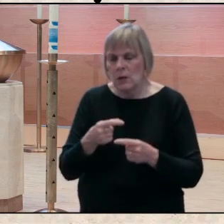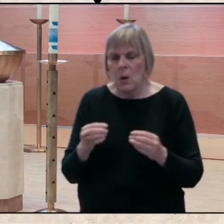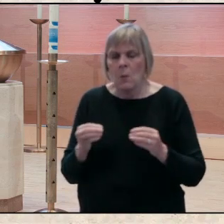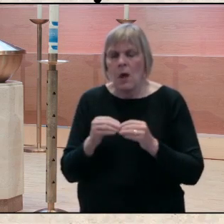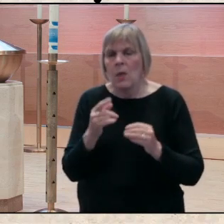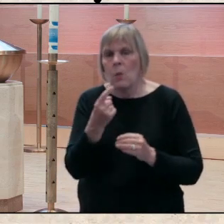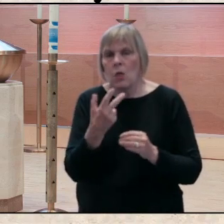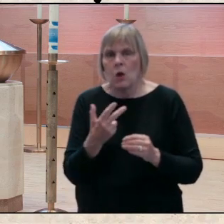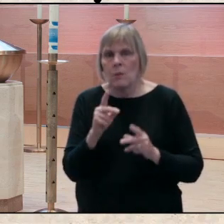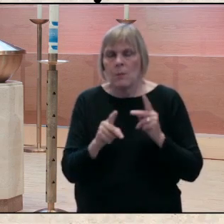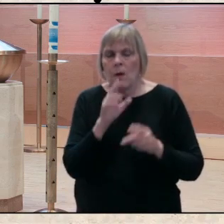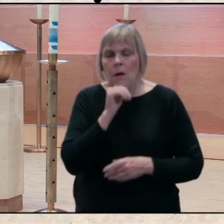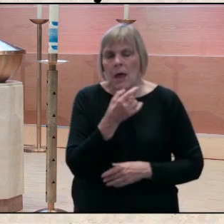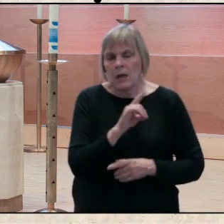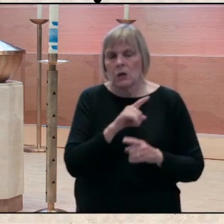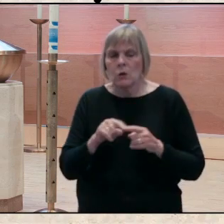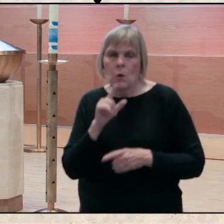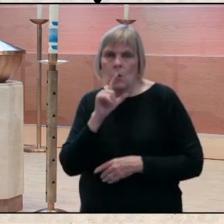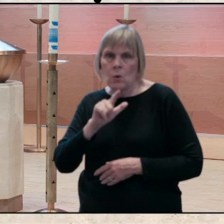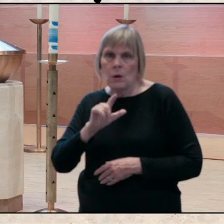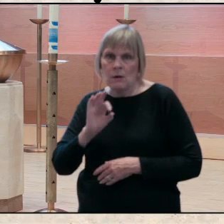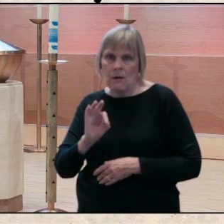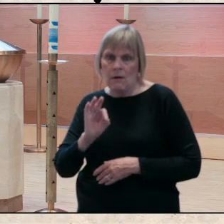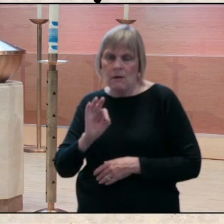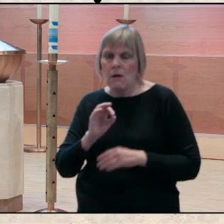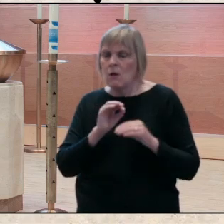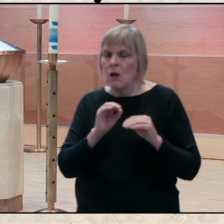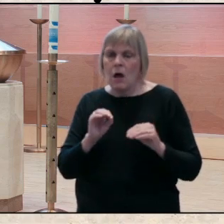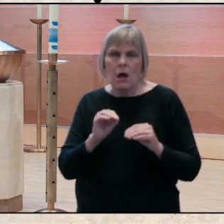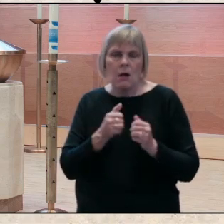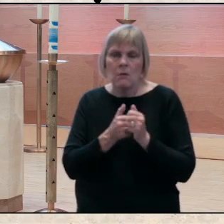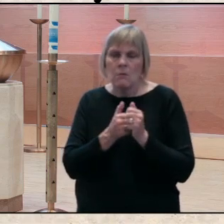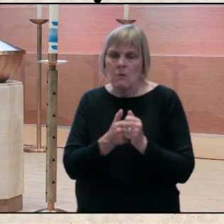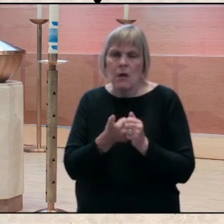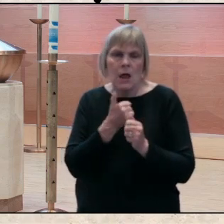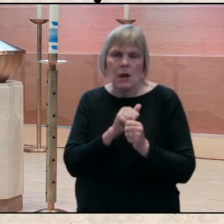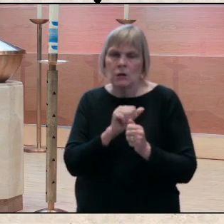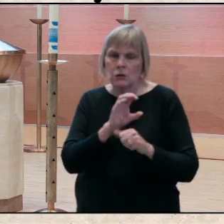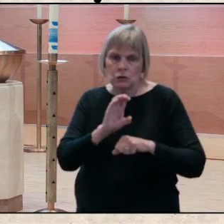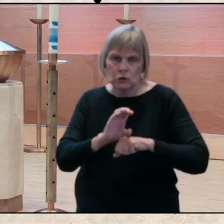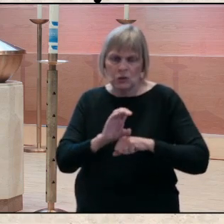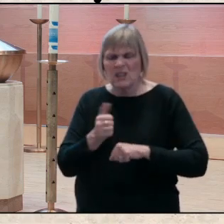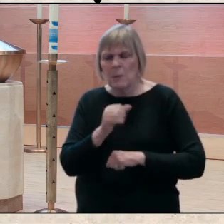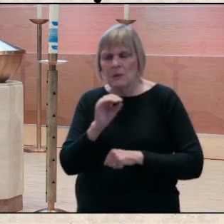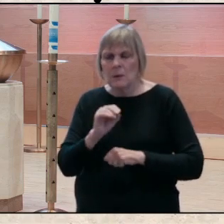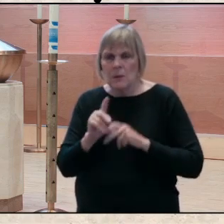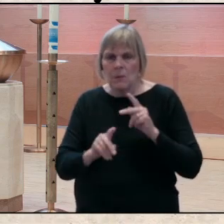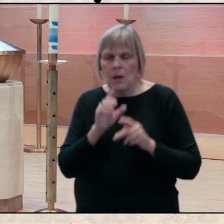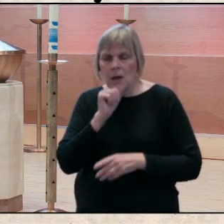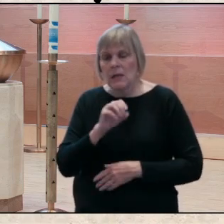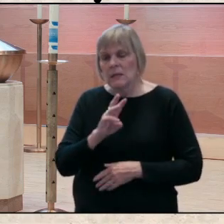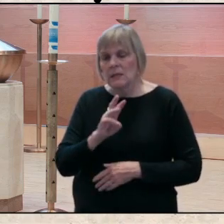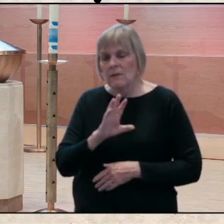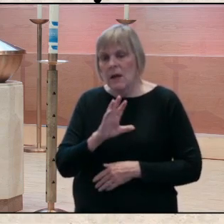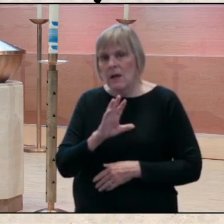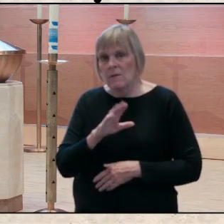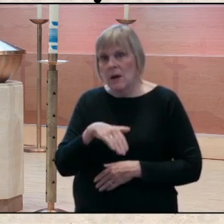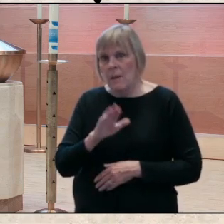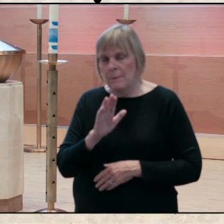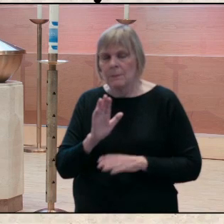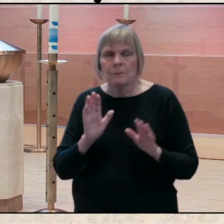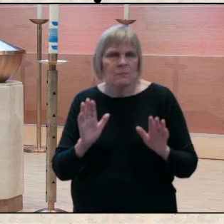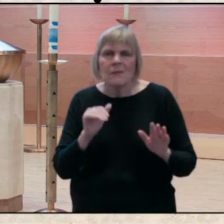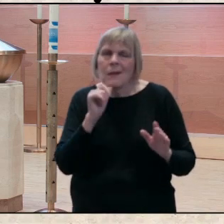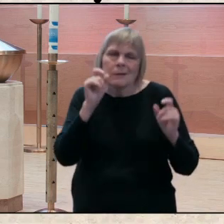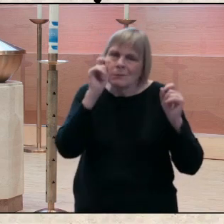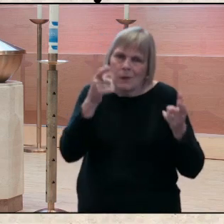more than a third of people ages 18 to 29 are unaffiliated, compared to just over 10% of people ages 65 and up. And this